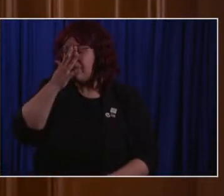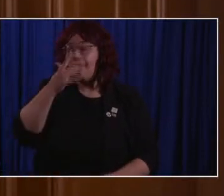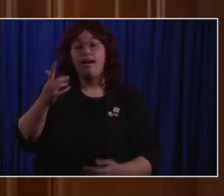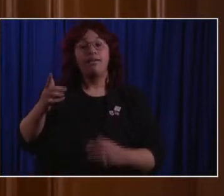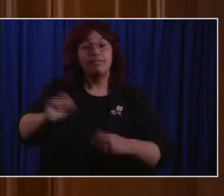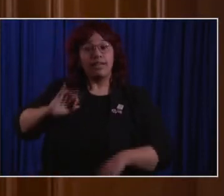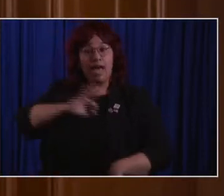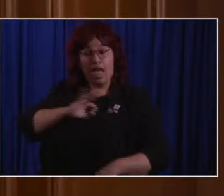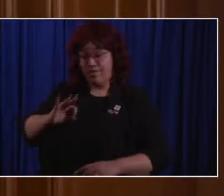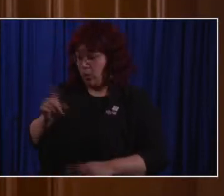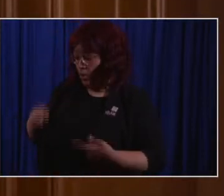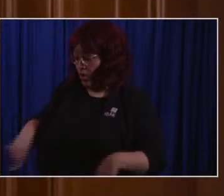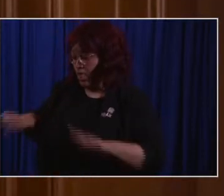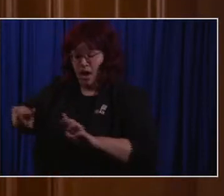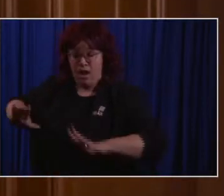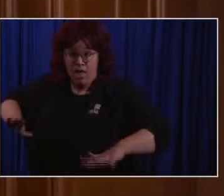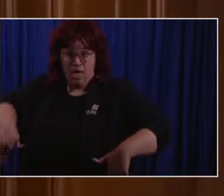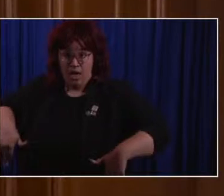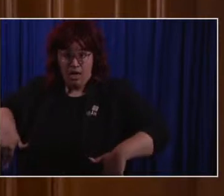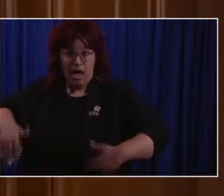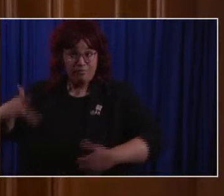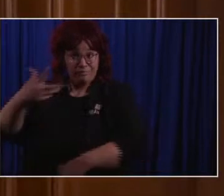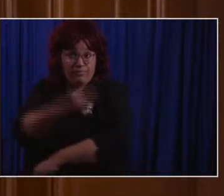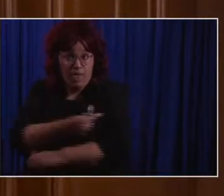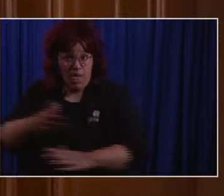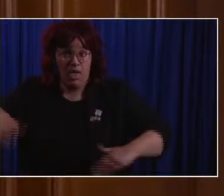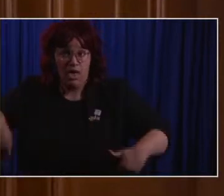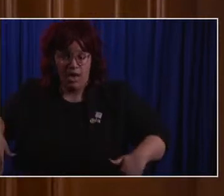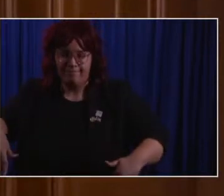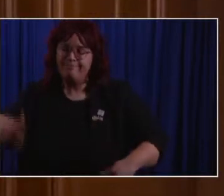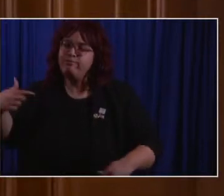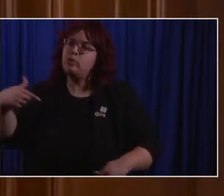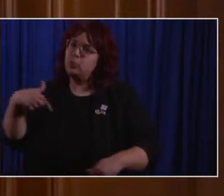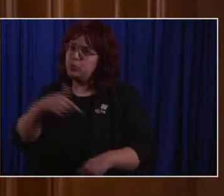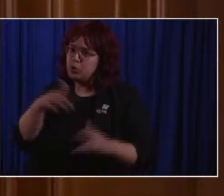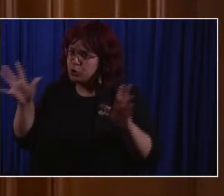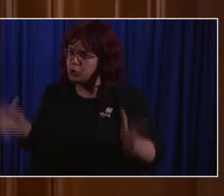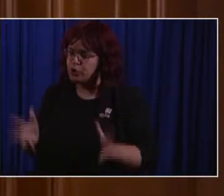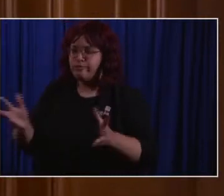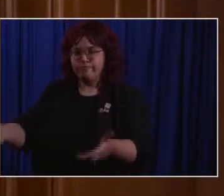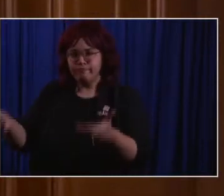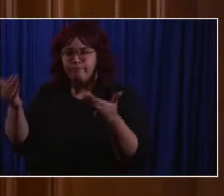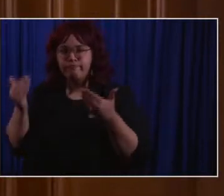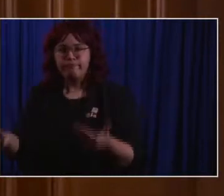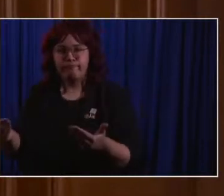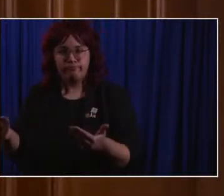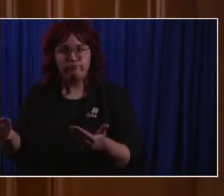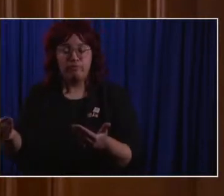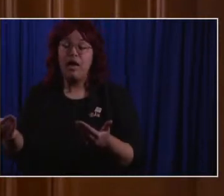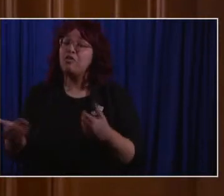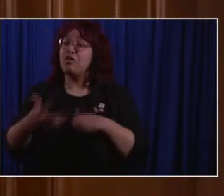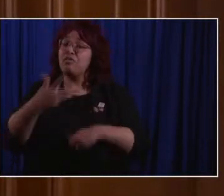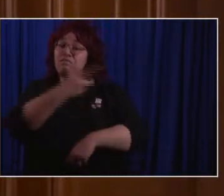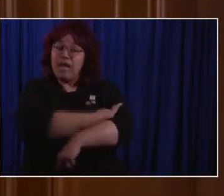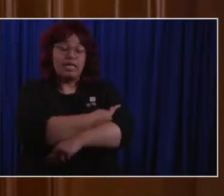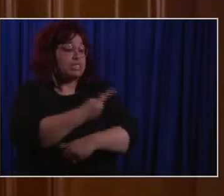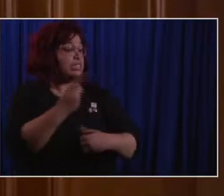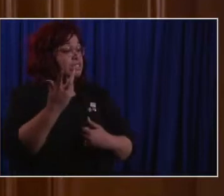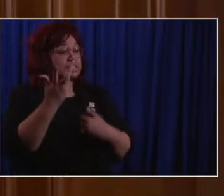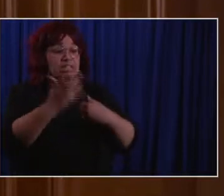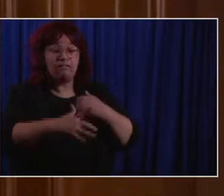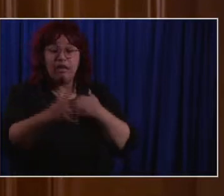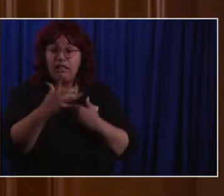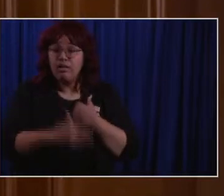vaccinated. This is something that we have continued to do, and that is to provide vaccine to all our nursing